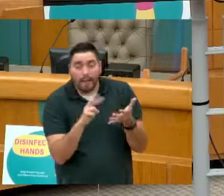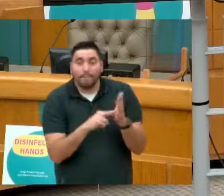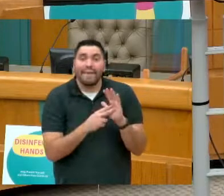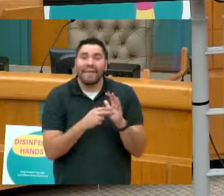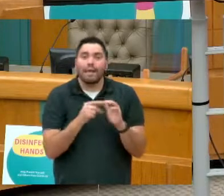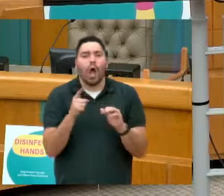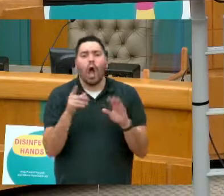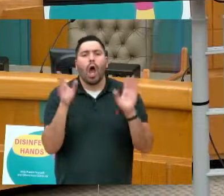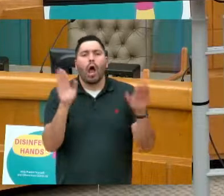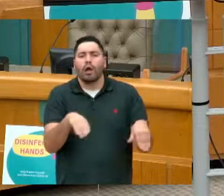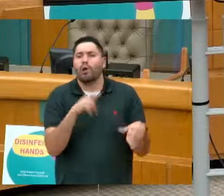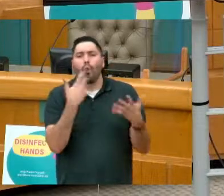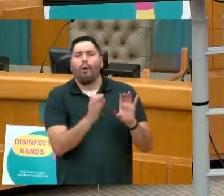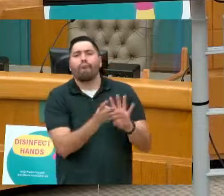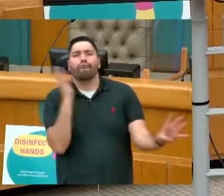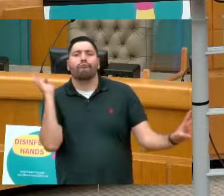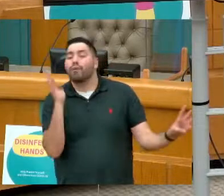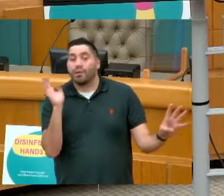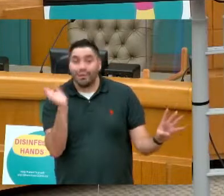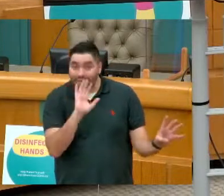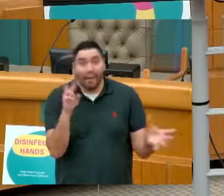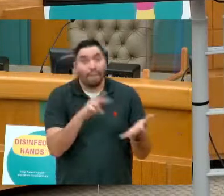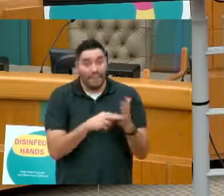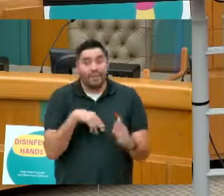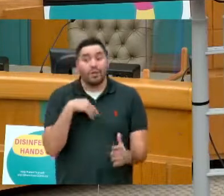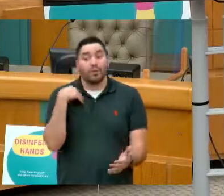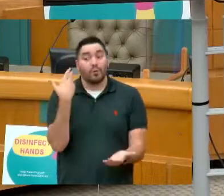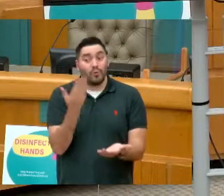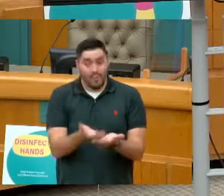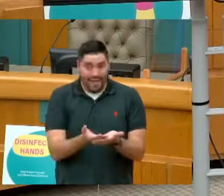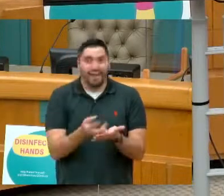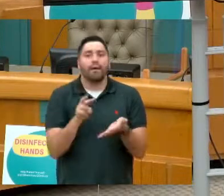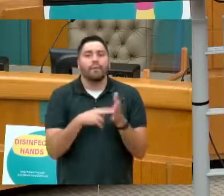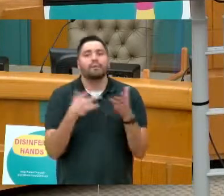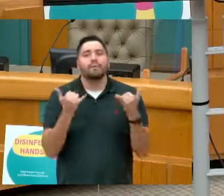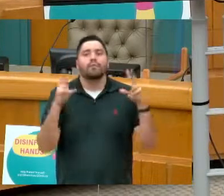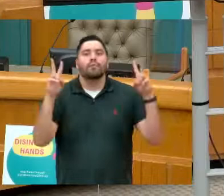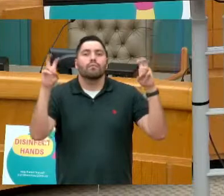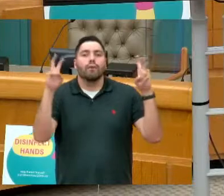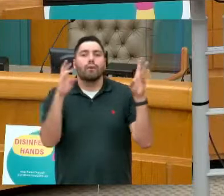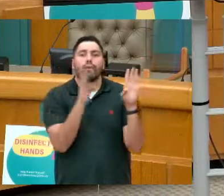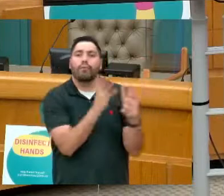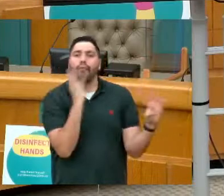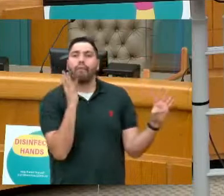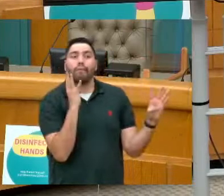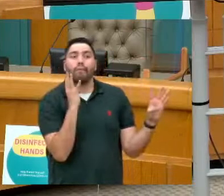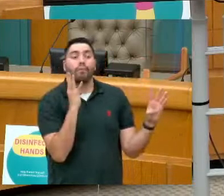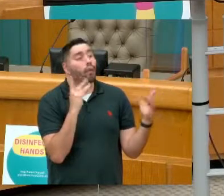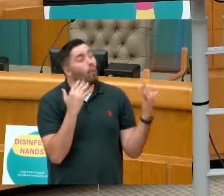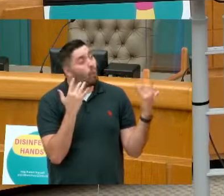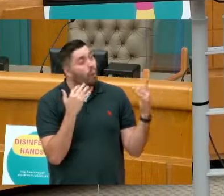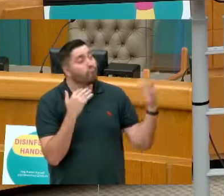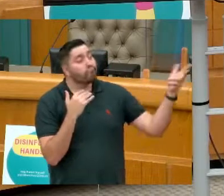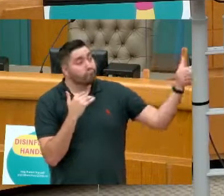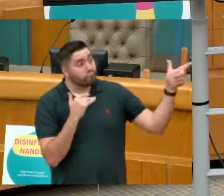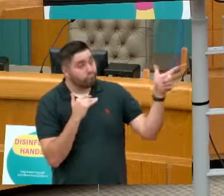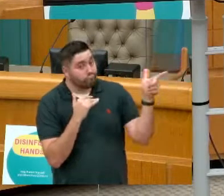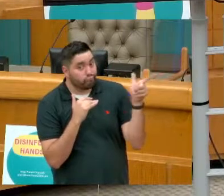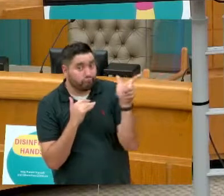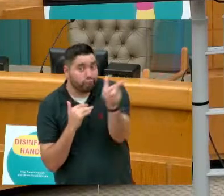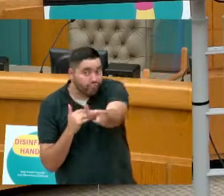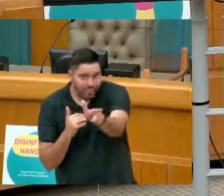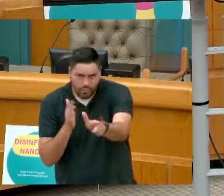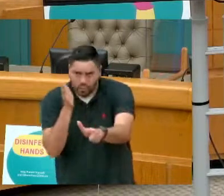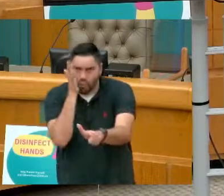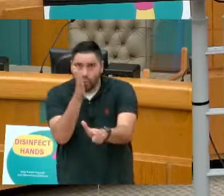888-0303 and you let us know which polling location you're at, early voting and election day, and we will send the